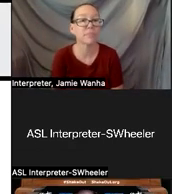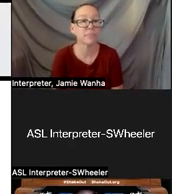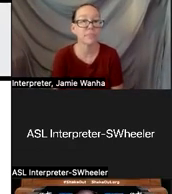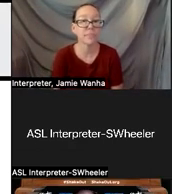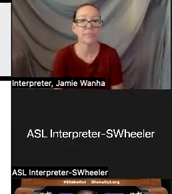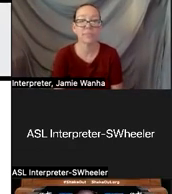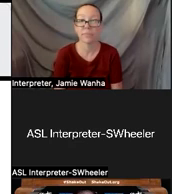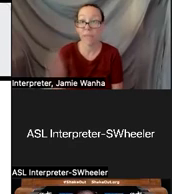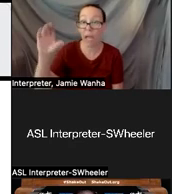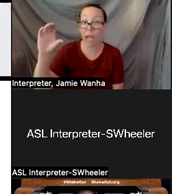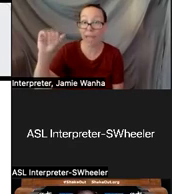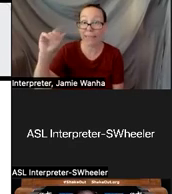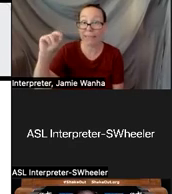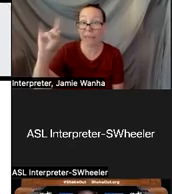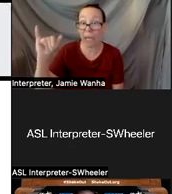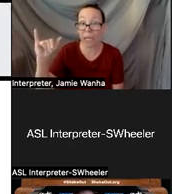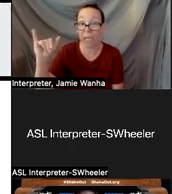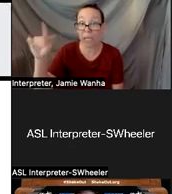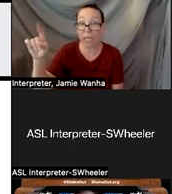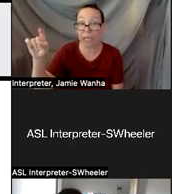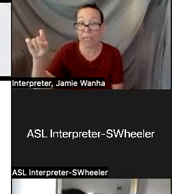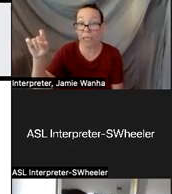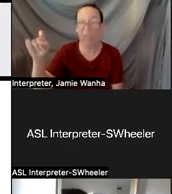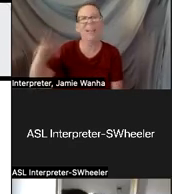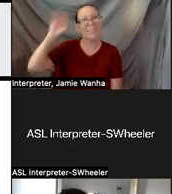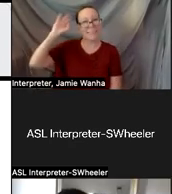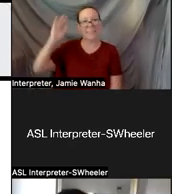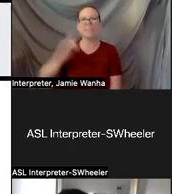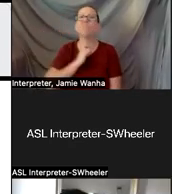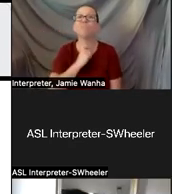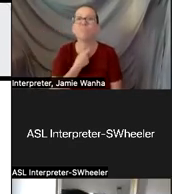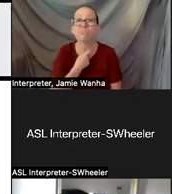Is Candy still with us? There she is. You're on mute, Candy.